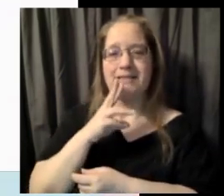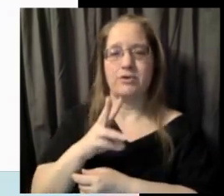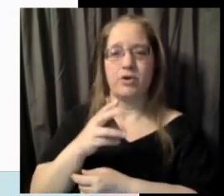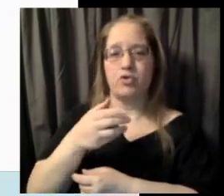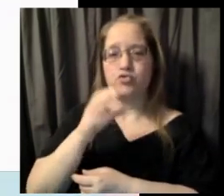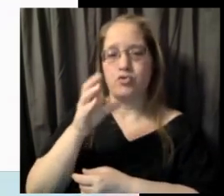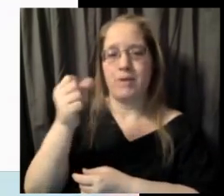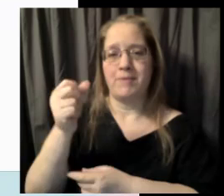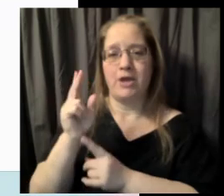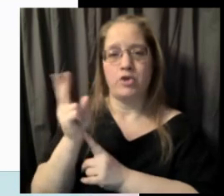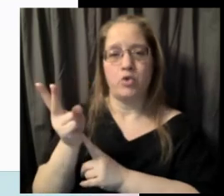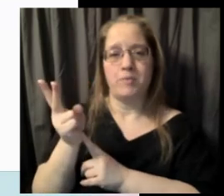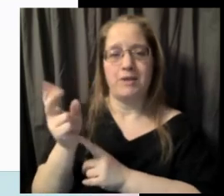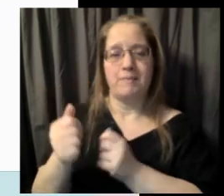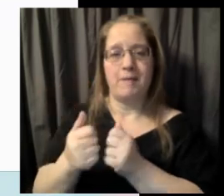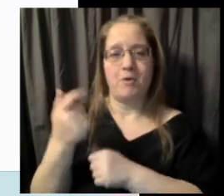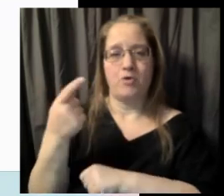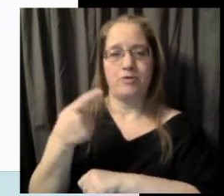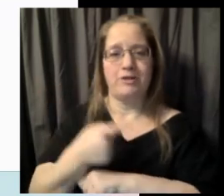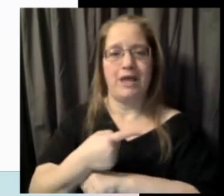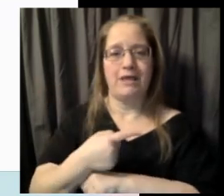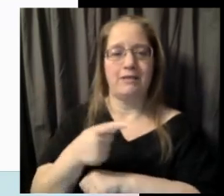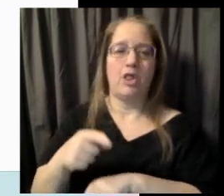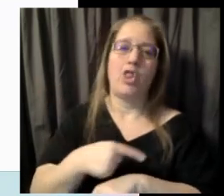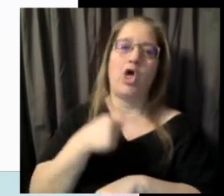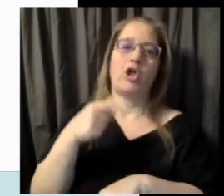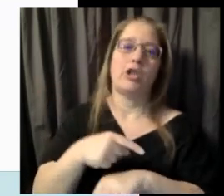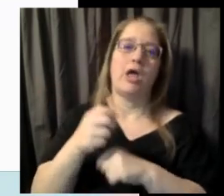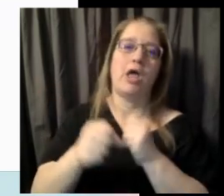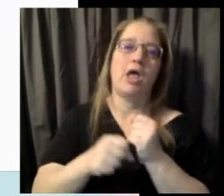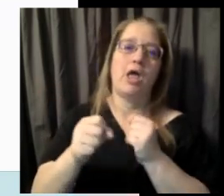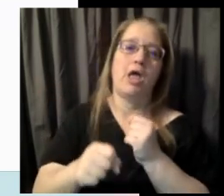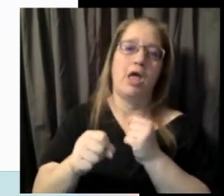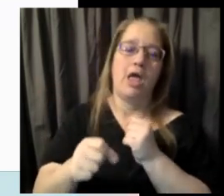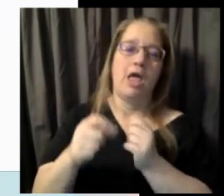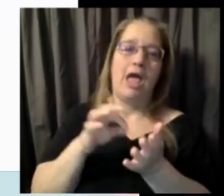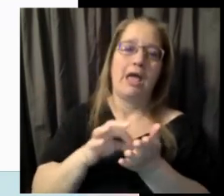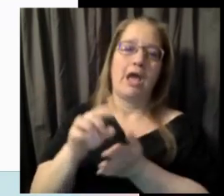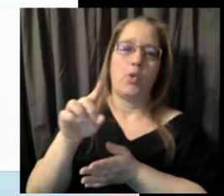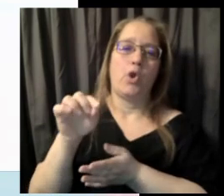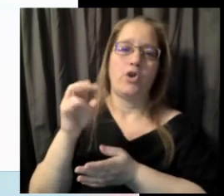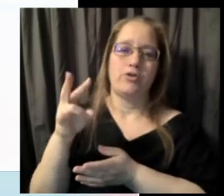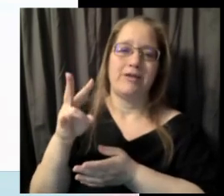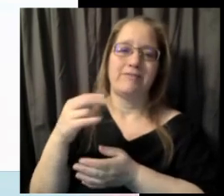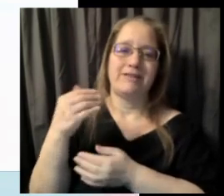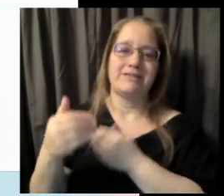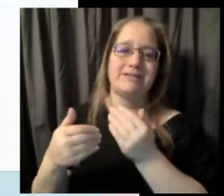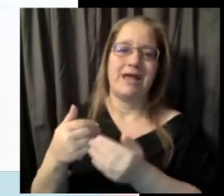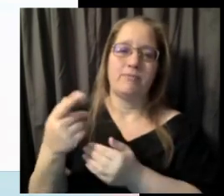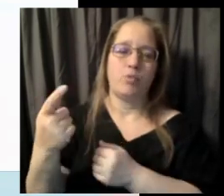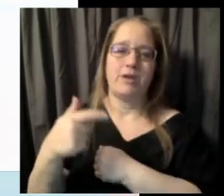cup of milk in 2 minutes, but most days he will take forever. I counted 117 steps one